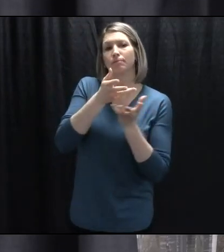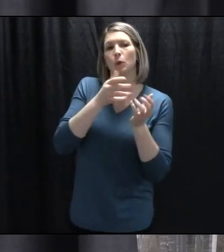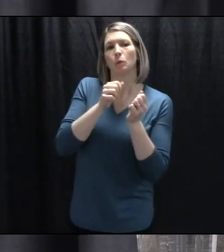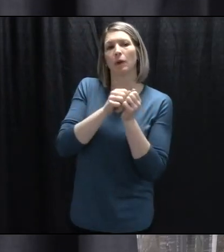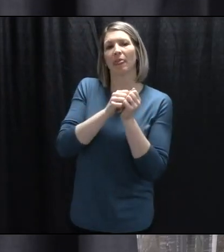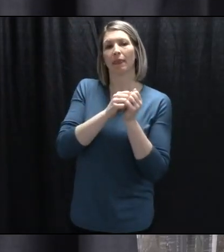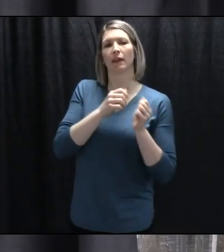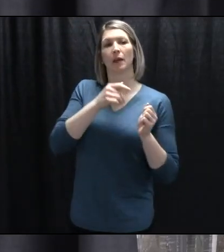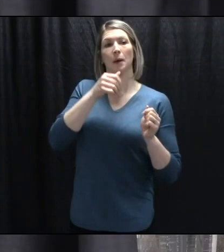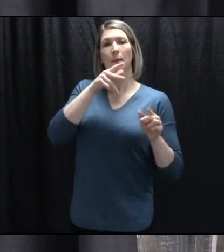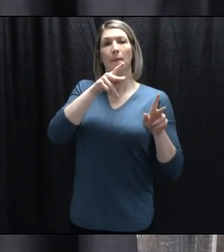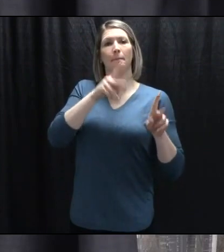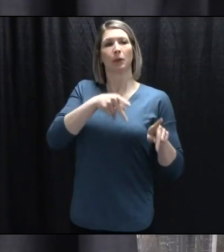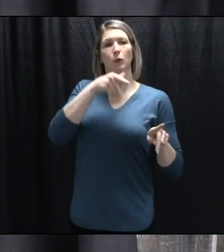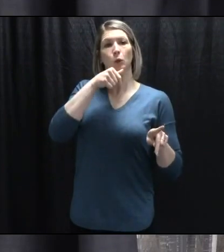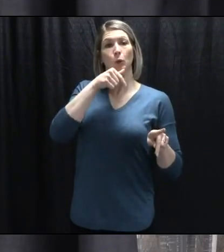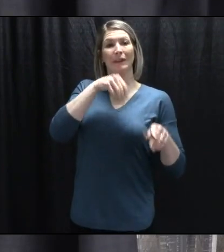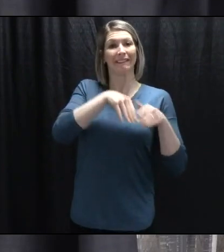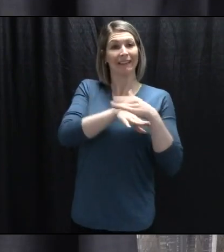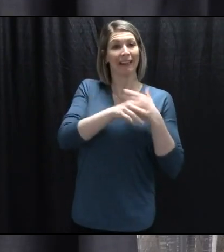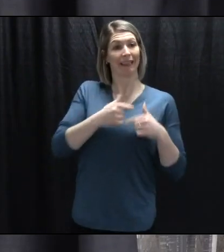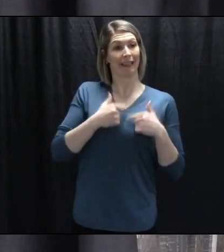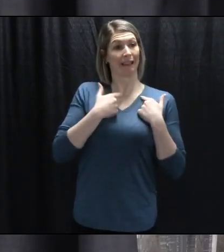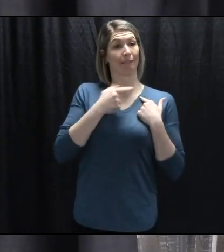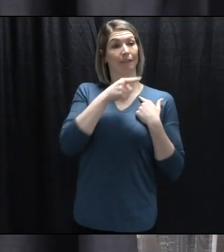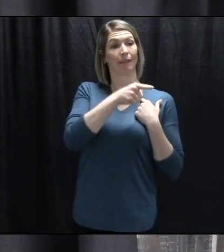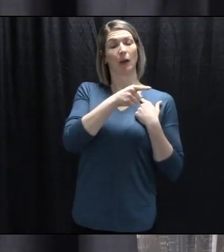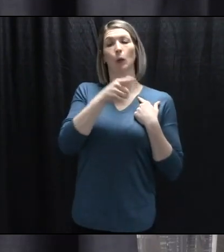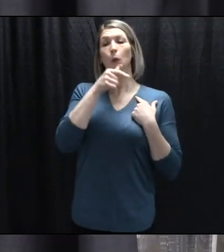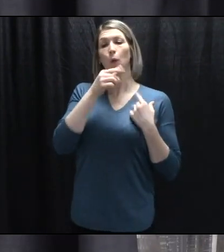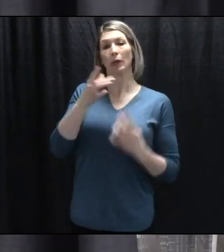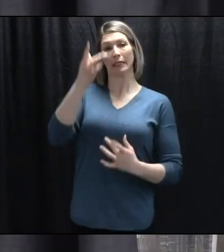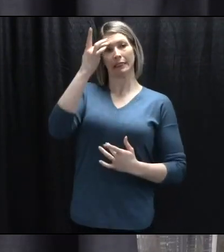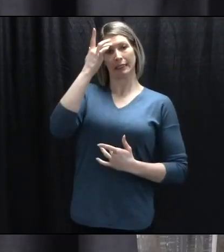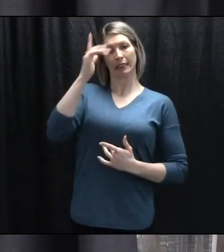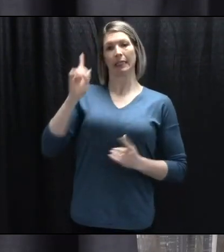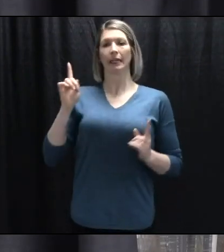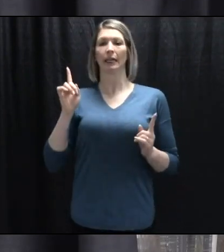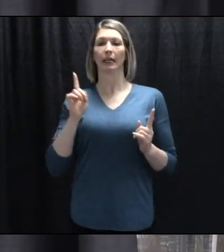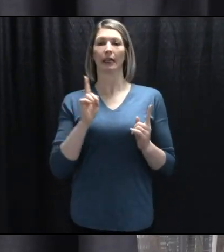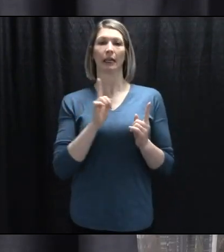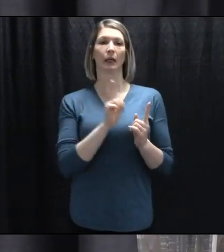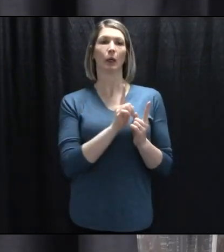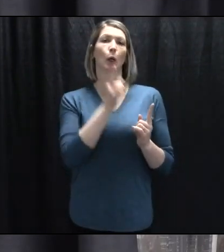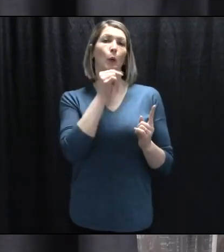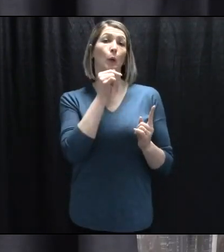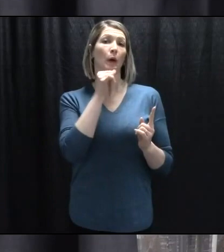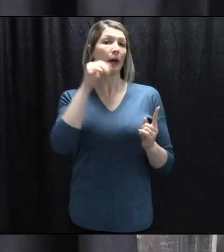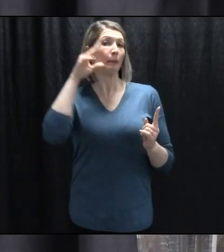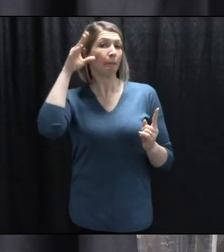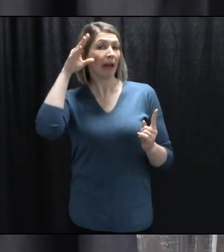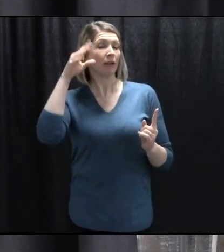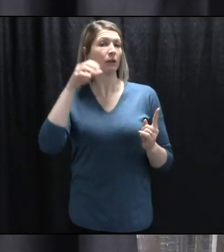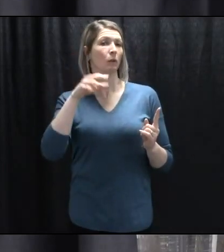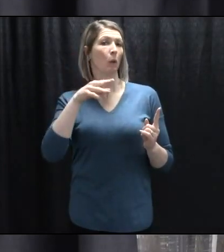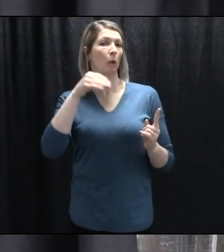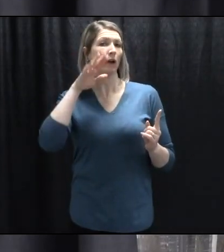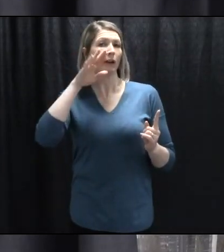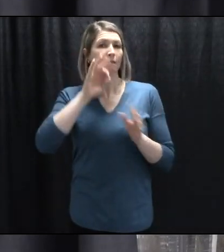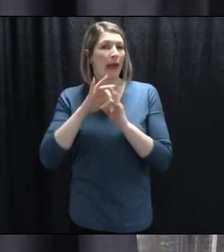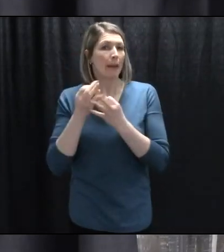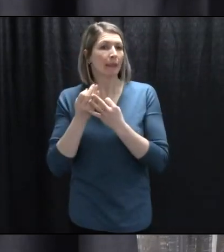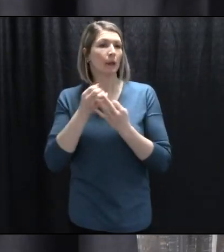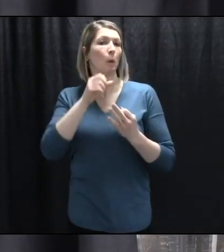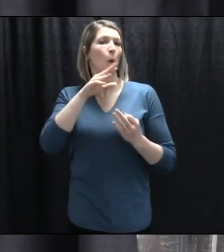visitor, but it's also possible it could have come from staff. There's an overlap there. As time goes by, the